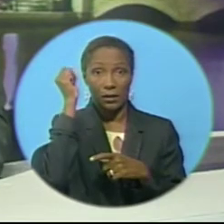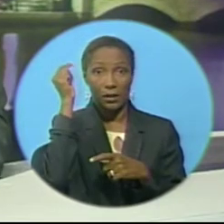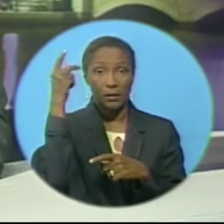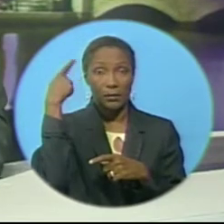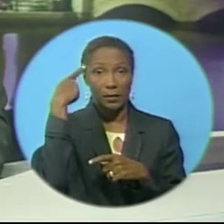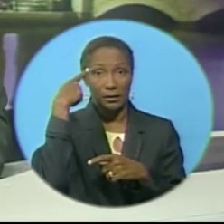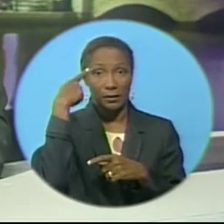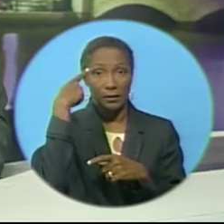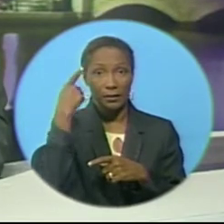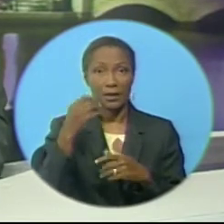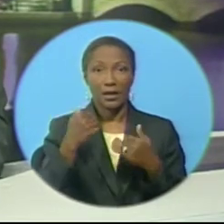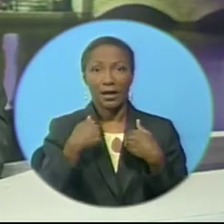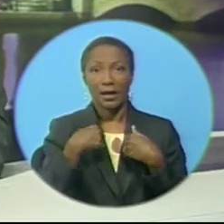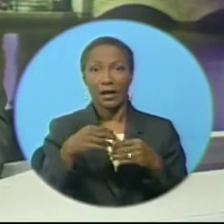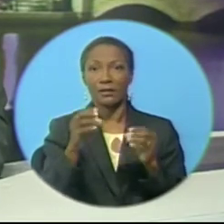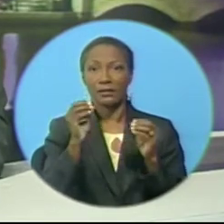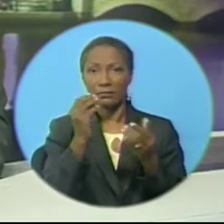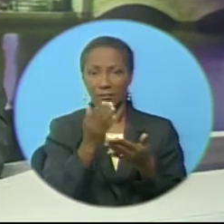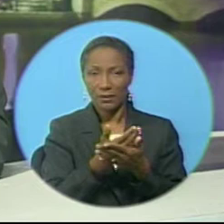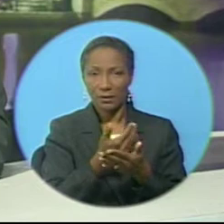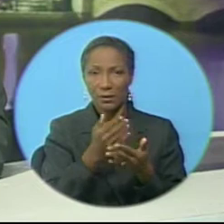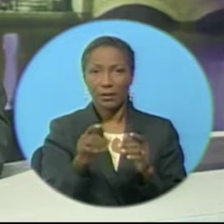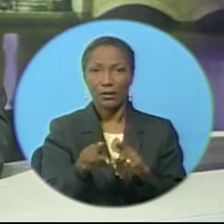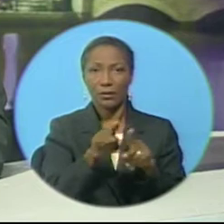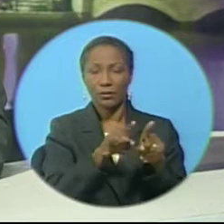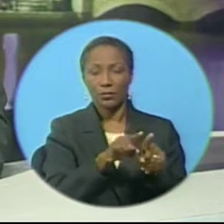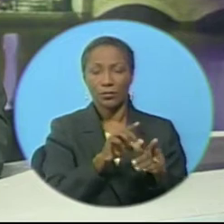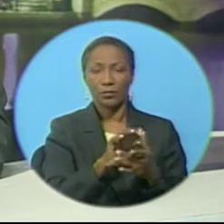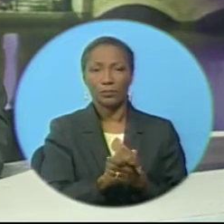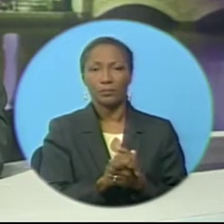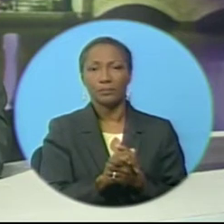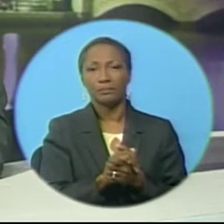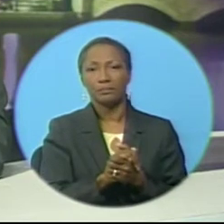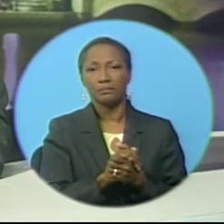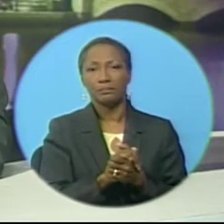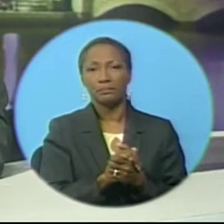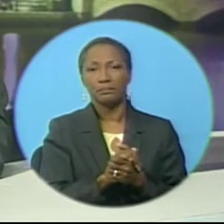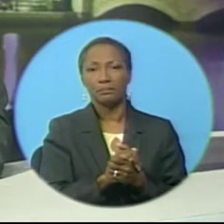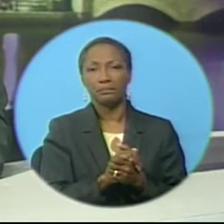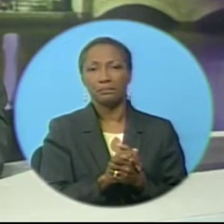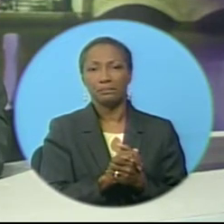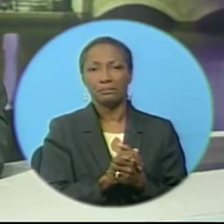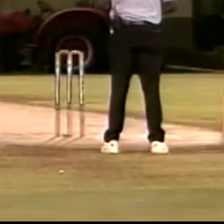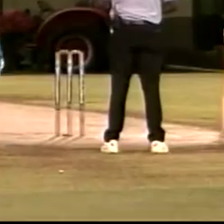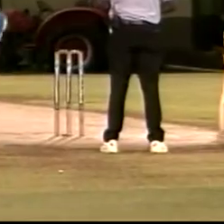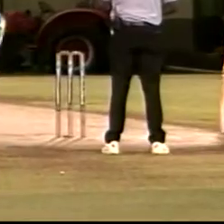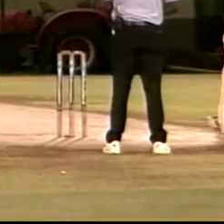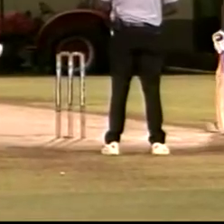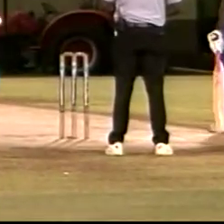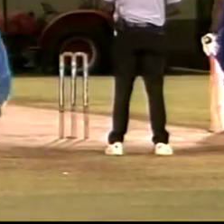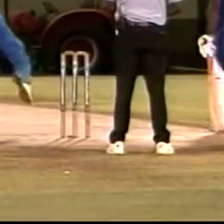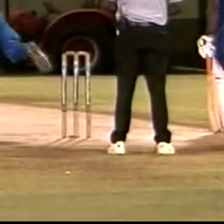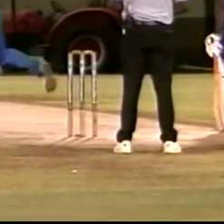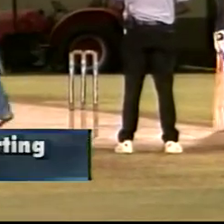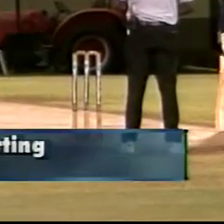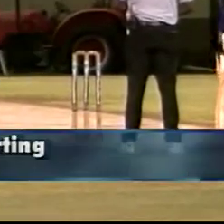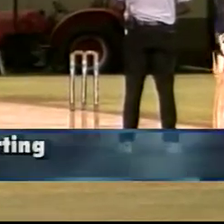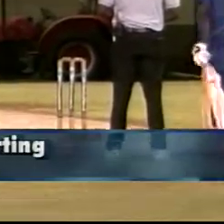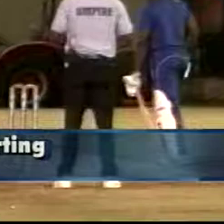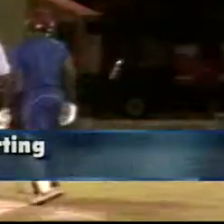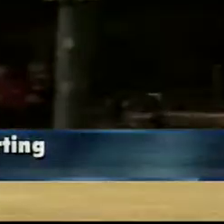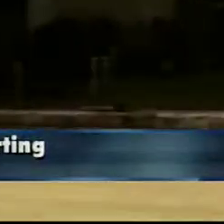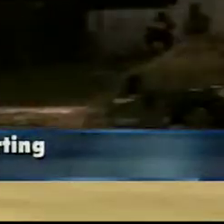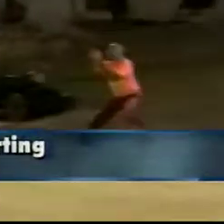pick of the bowlers, grabbing 4 for 17. CBC's Damien Best reports. St. James Settlers winning the toss and